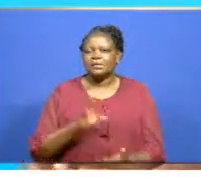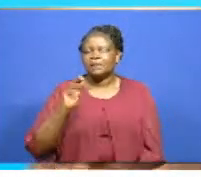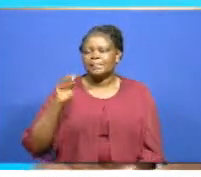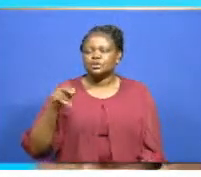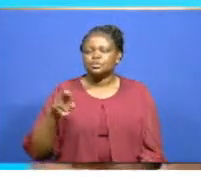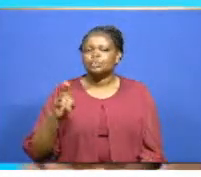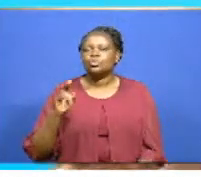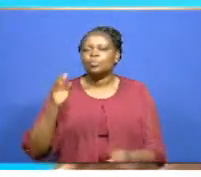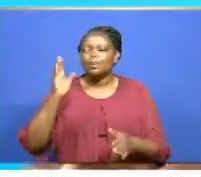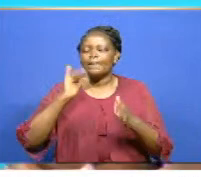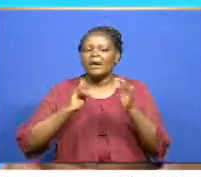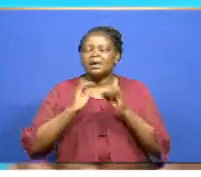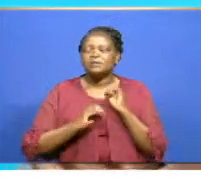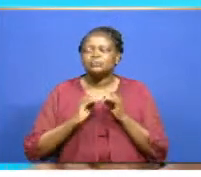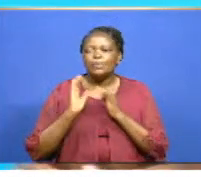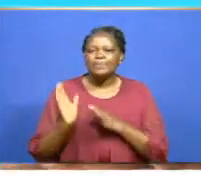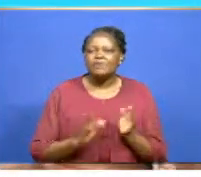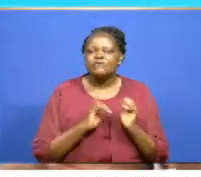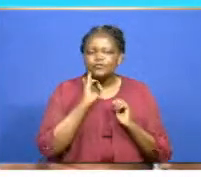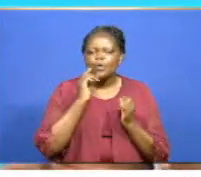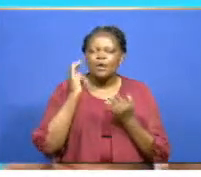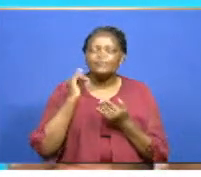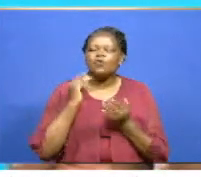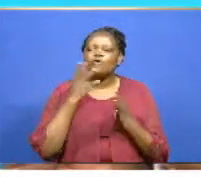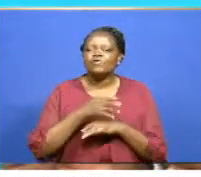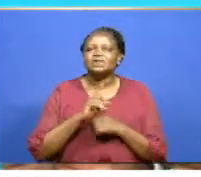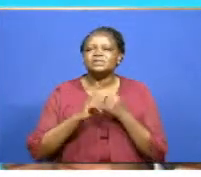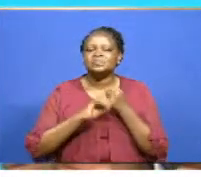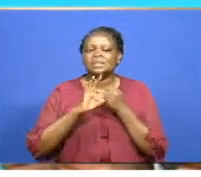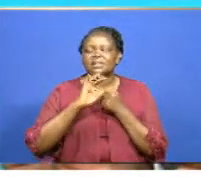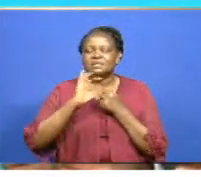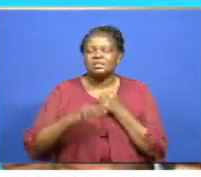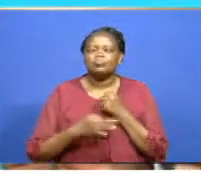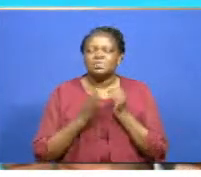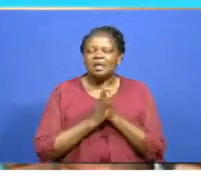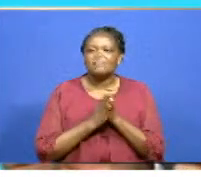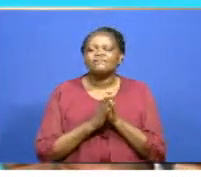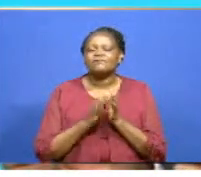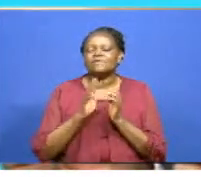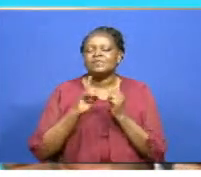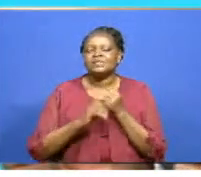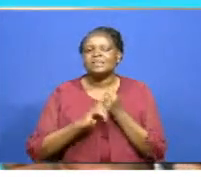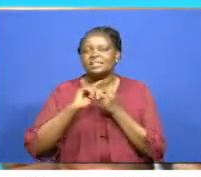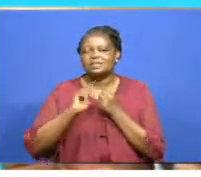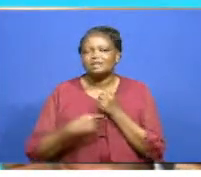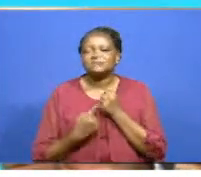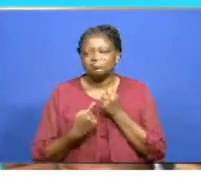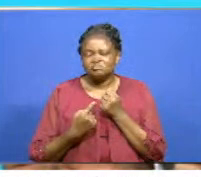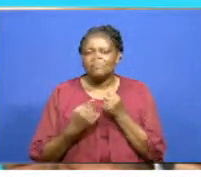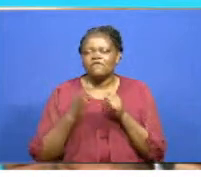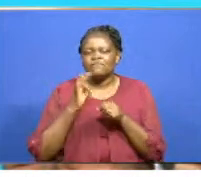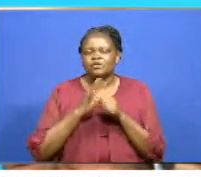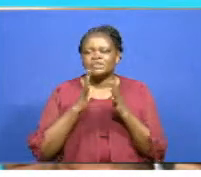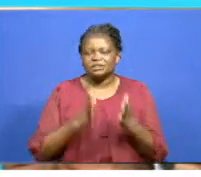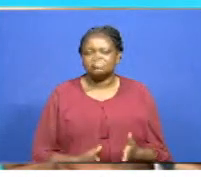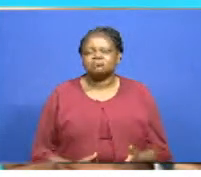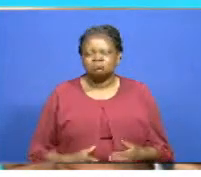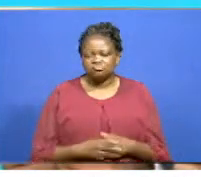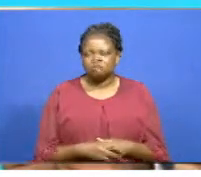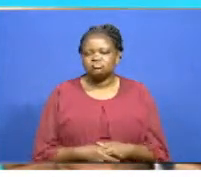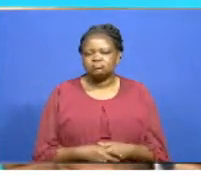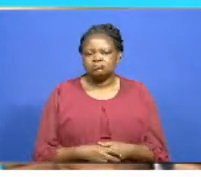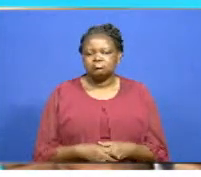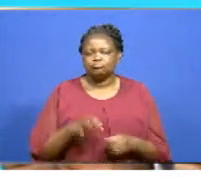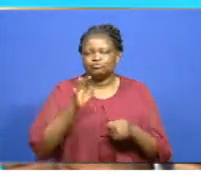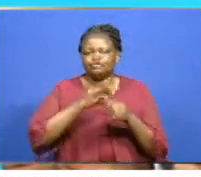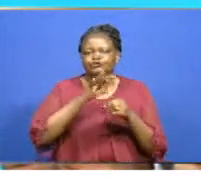tomorrow, where we expect over 63,000 and 56,000 voters respectively to cast